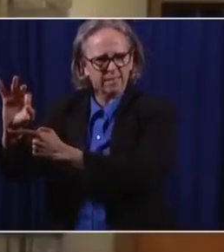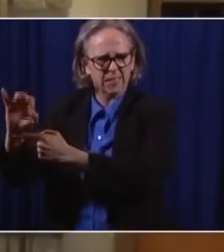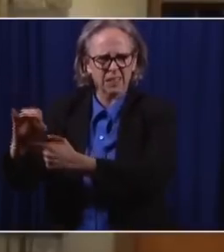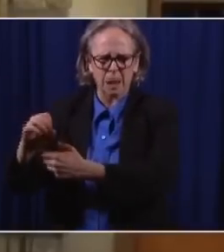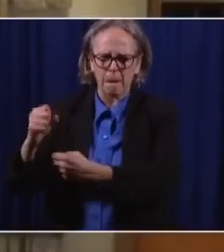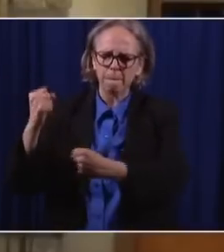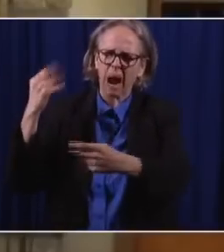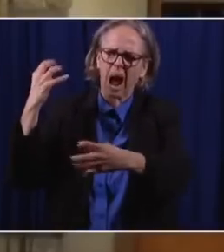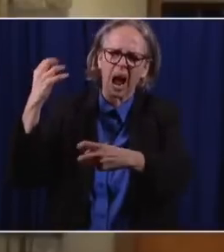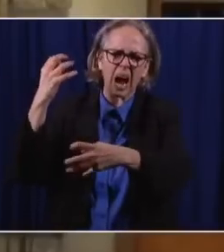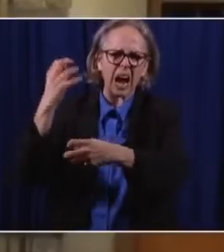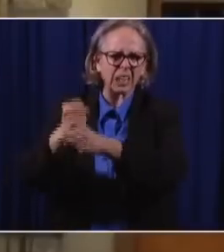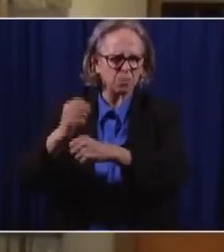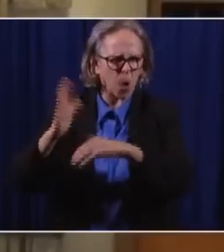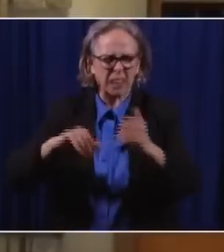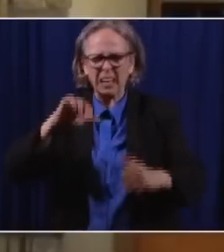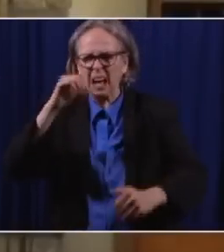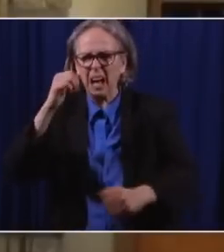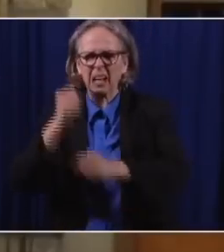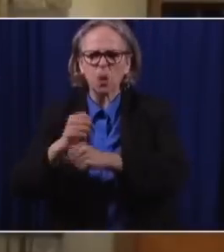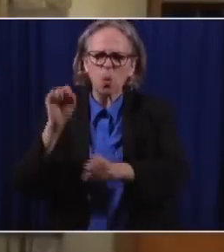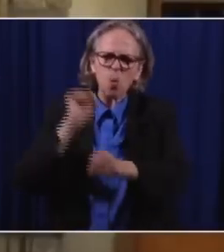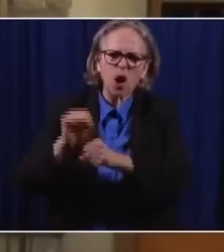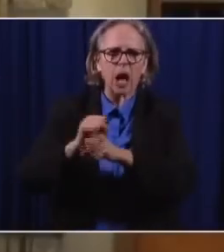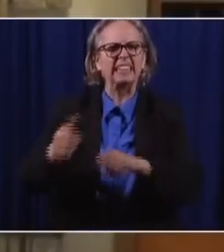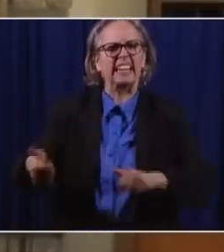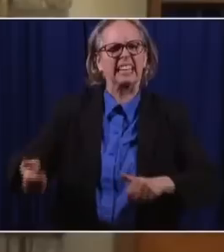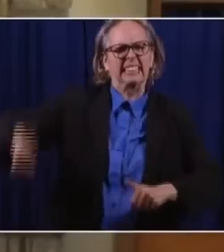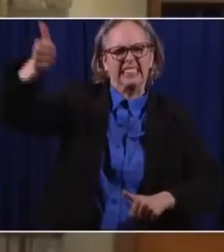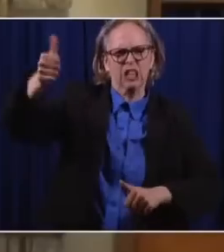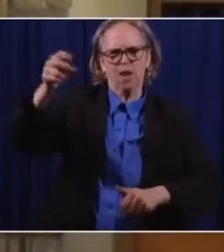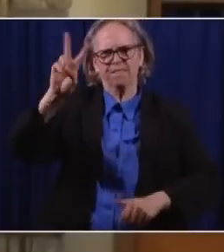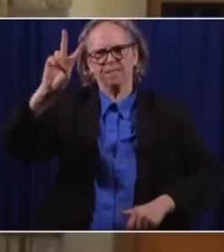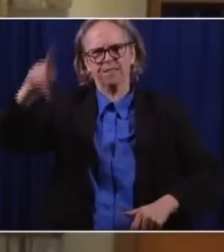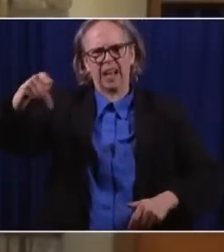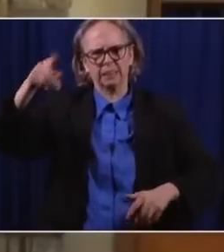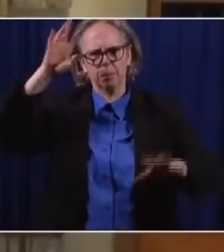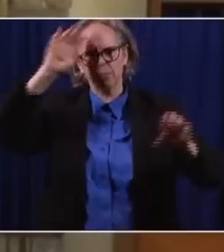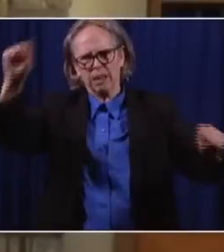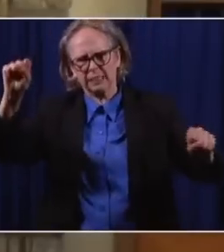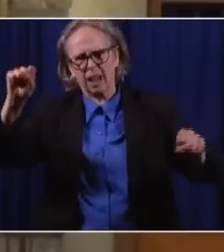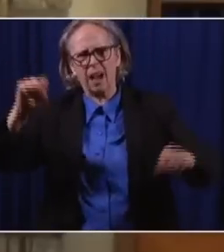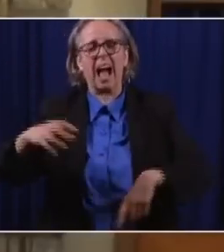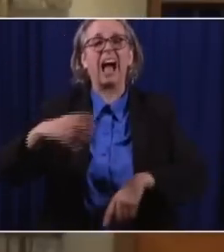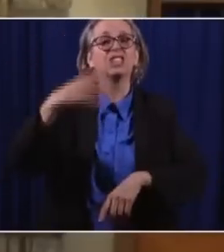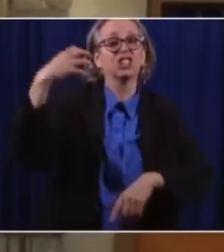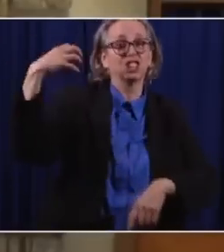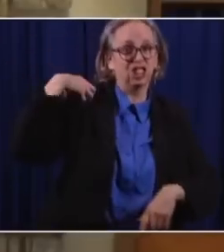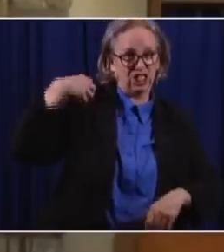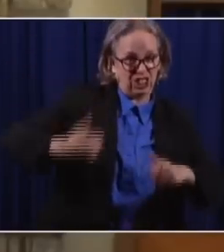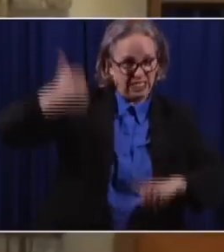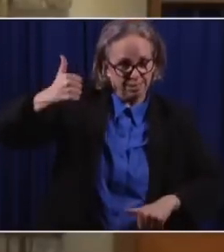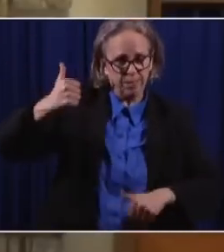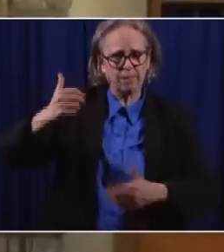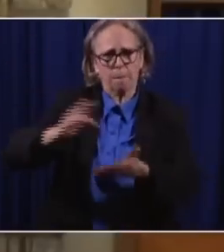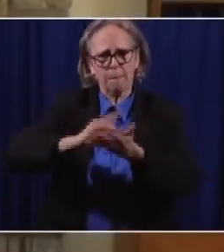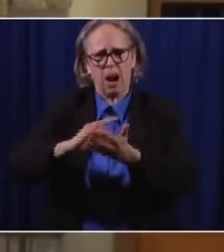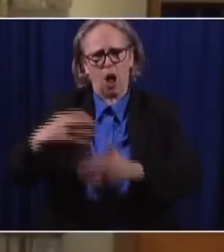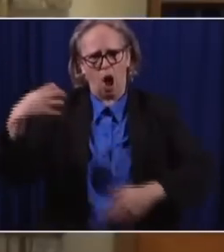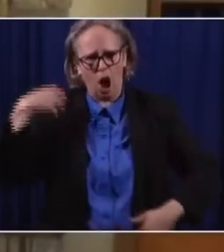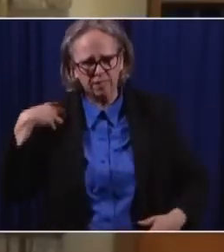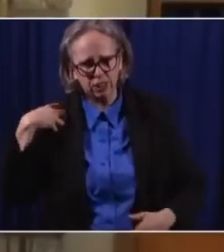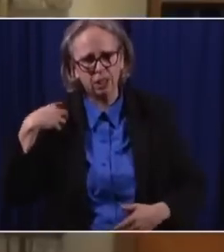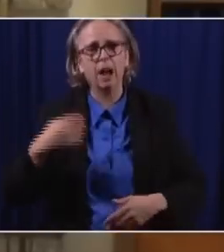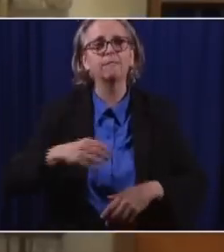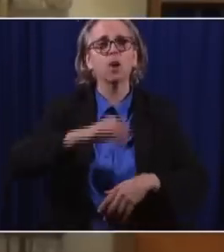as a chief medical officer at Ohio Health, has accepted the position of chief medical officer at the Department of